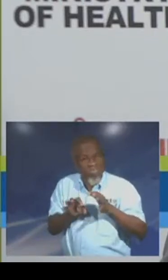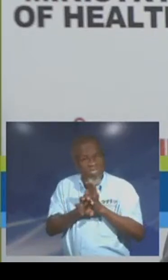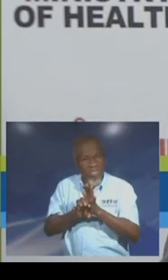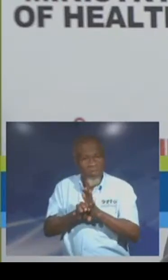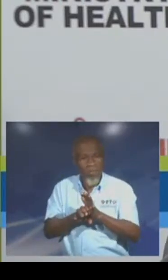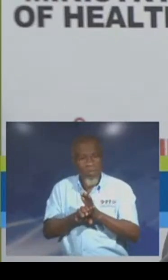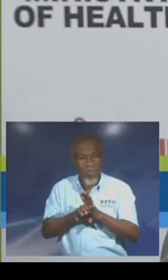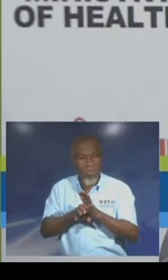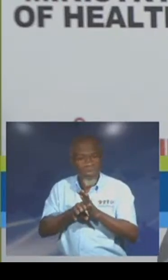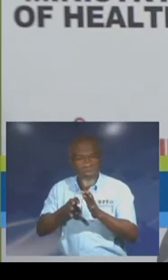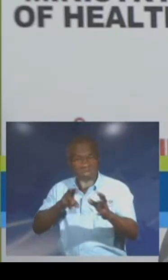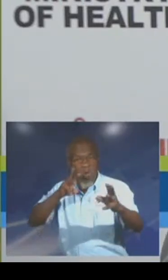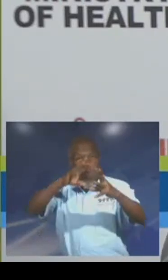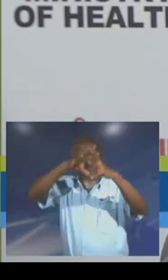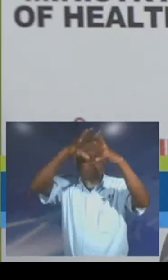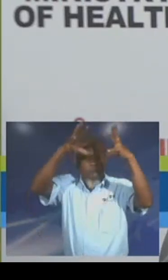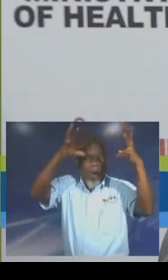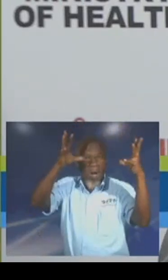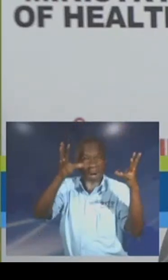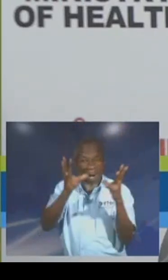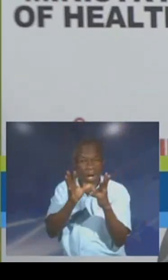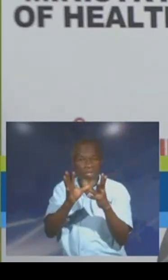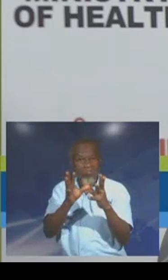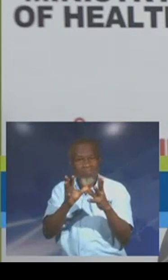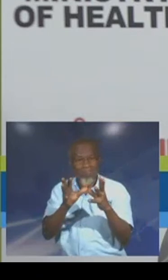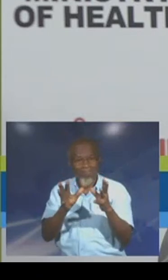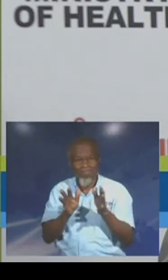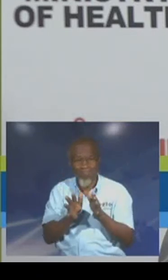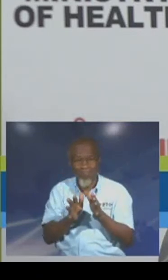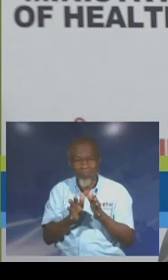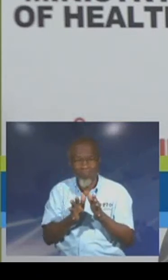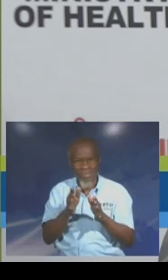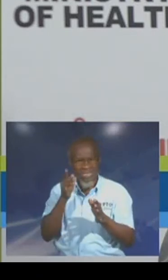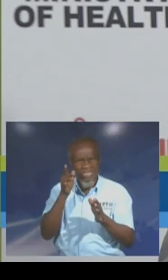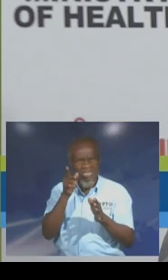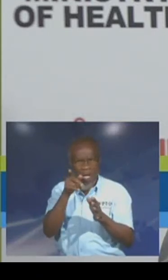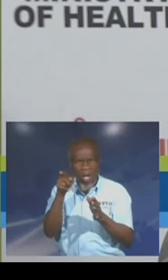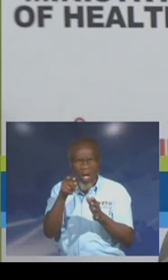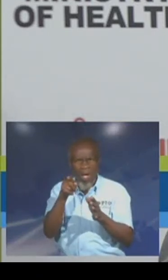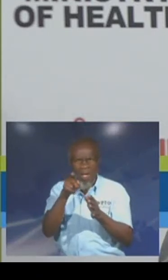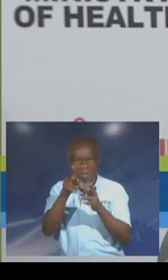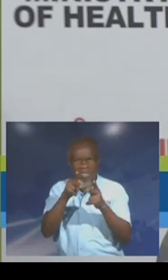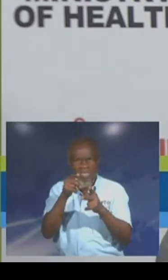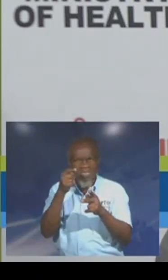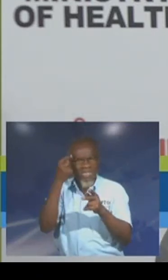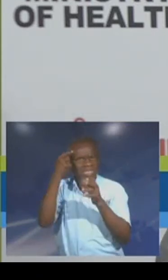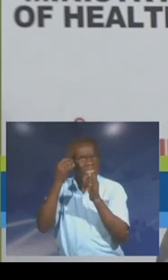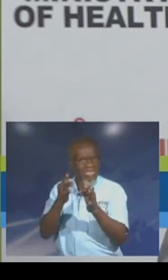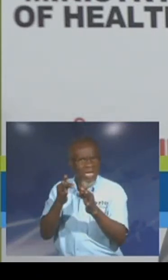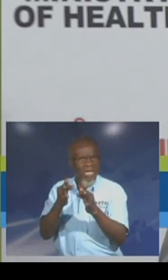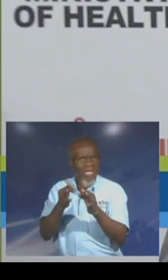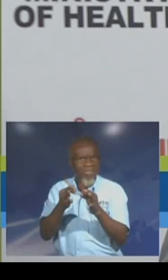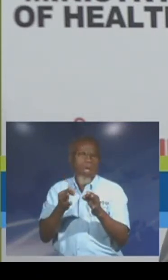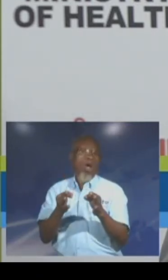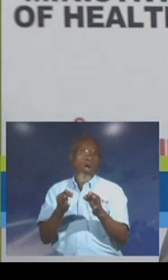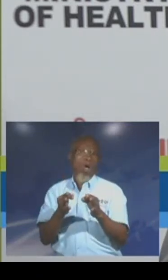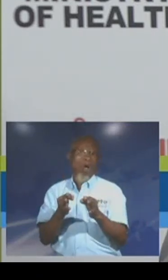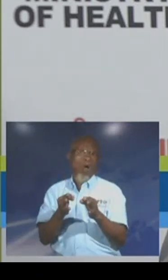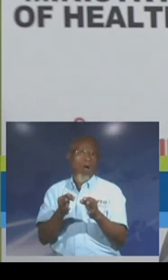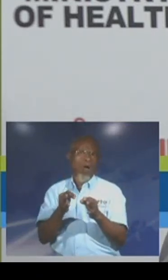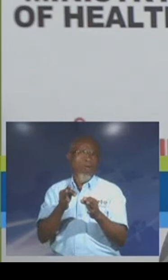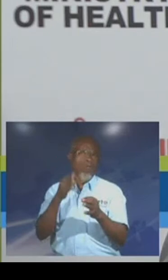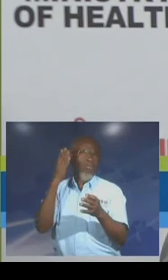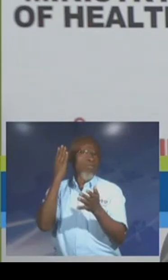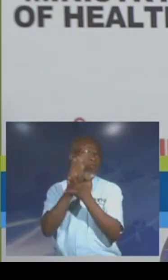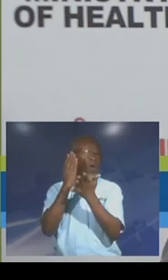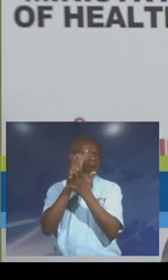the global community decides tomorrow to drop all laws regarding seatbelt wearing, are you as a responsible person going to